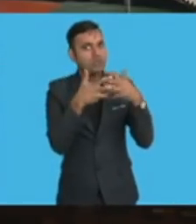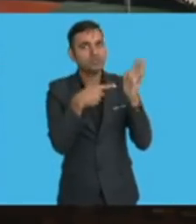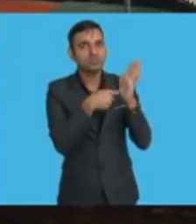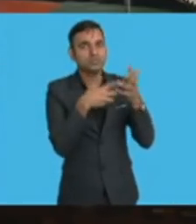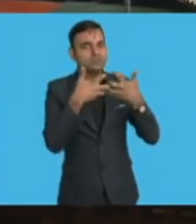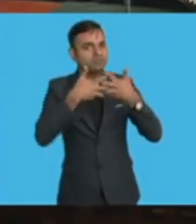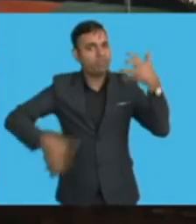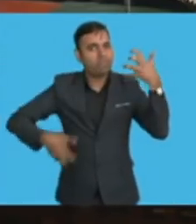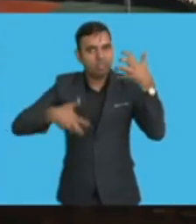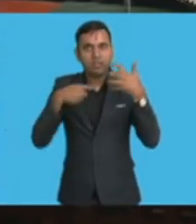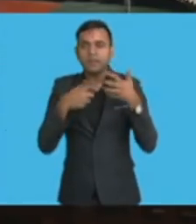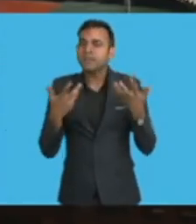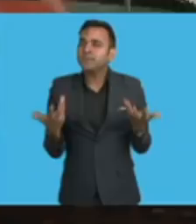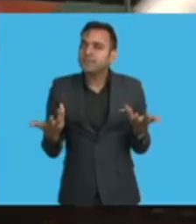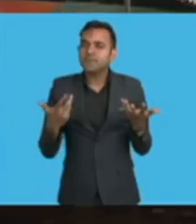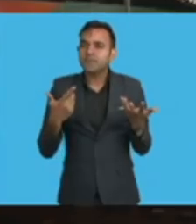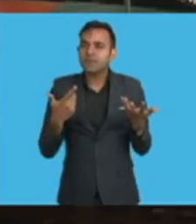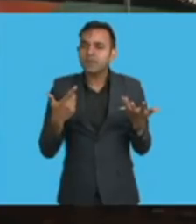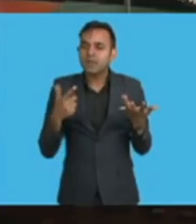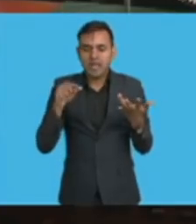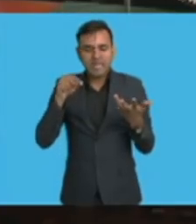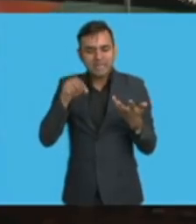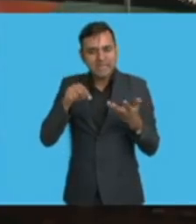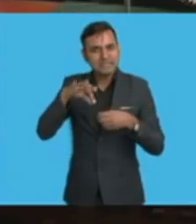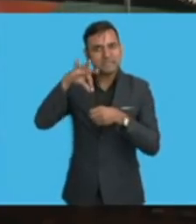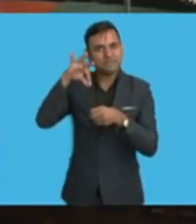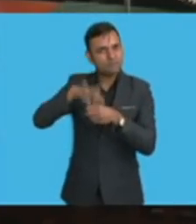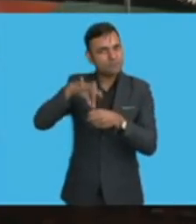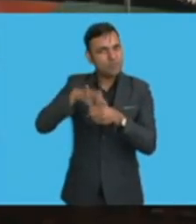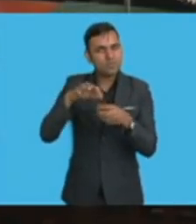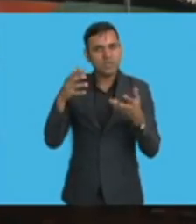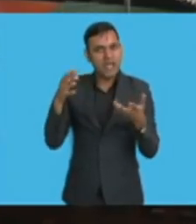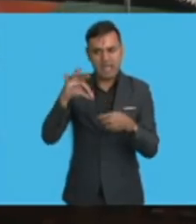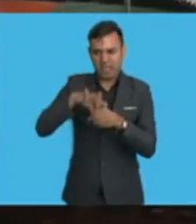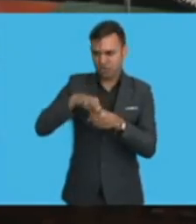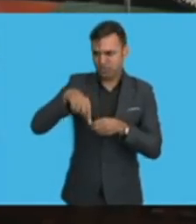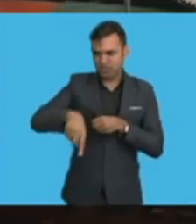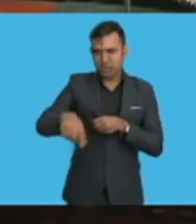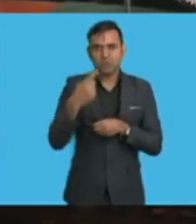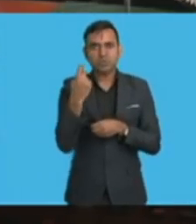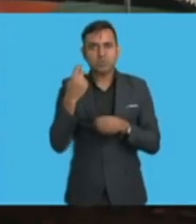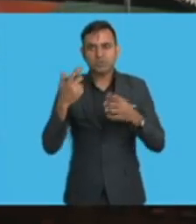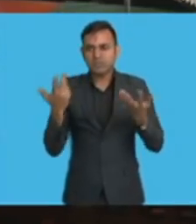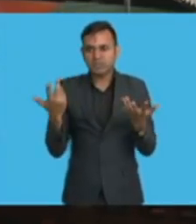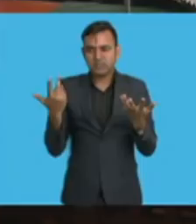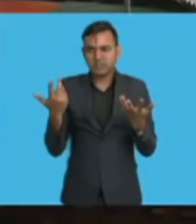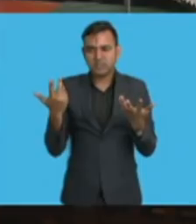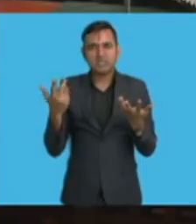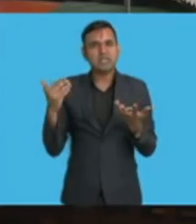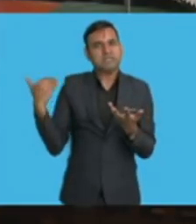process of the issuing of the writ and the election that will come thereafter would be affected.